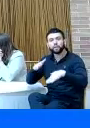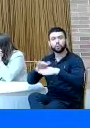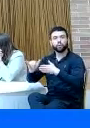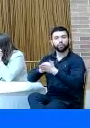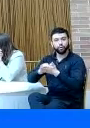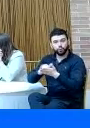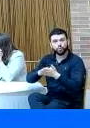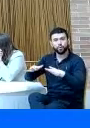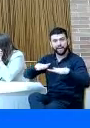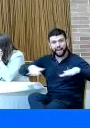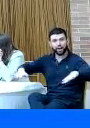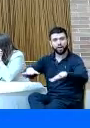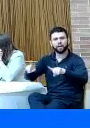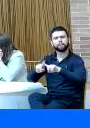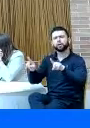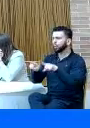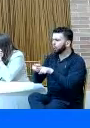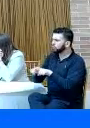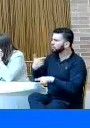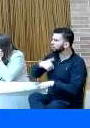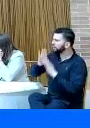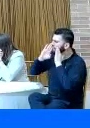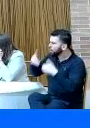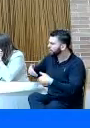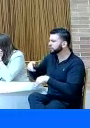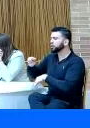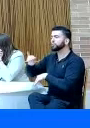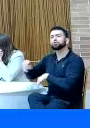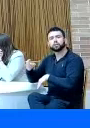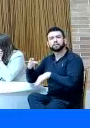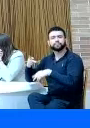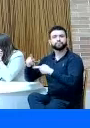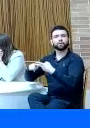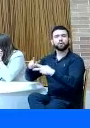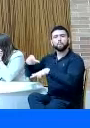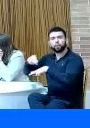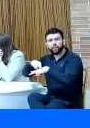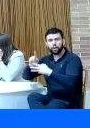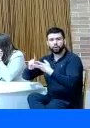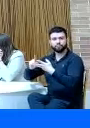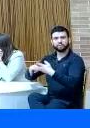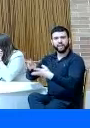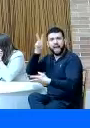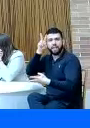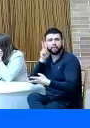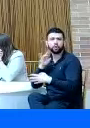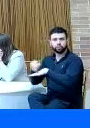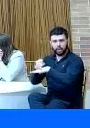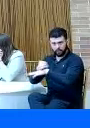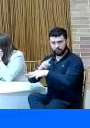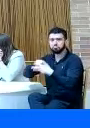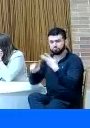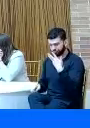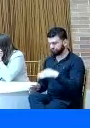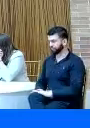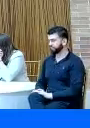New York we also service New Jersey PUO and the Virgin Islands and today it just so happens